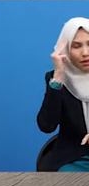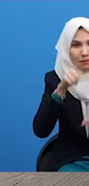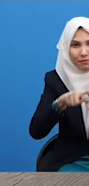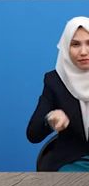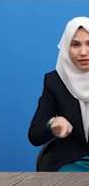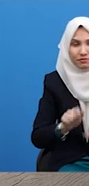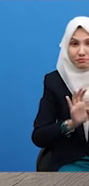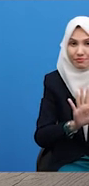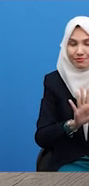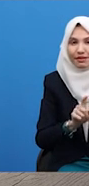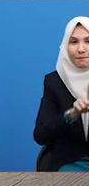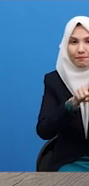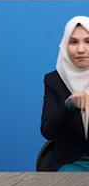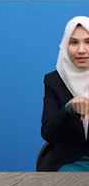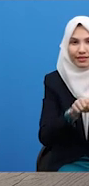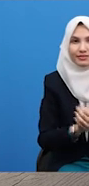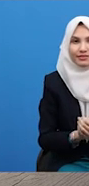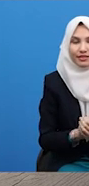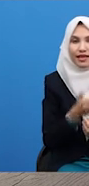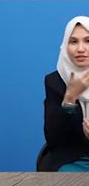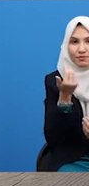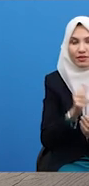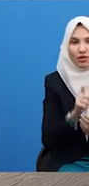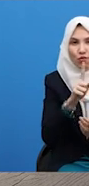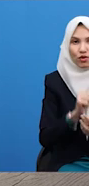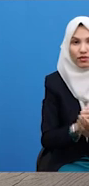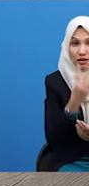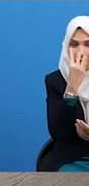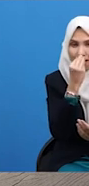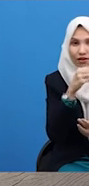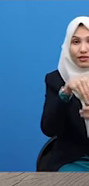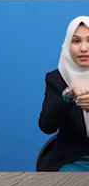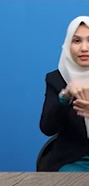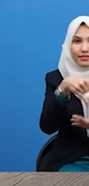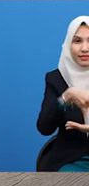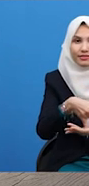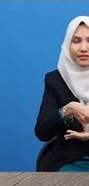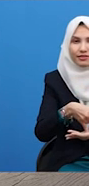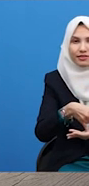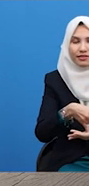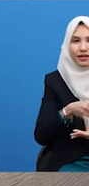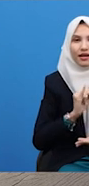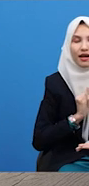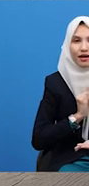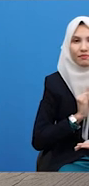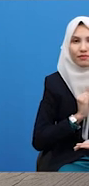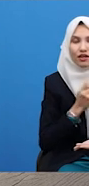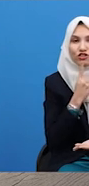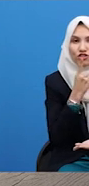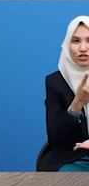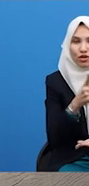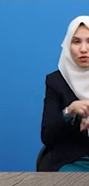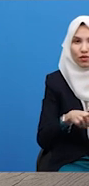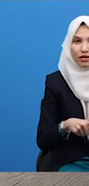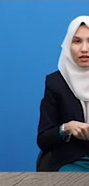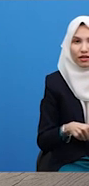hold on a minute. Is that the one with the clown in it? I'm not sure what I was thinking when I agreed